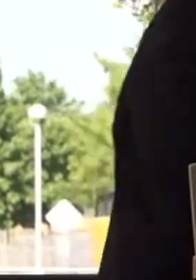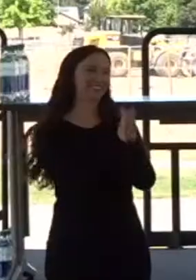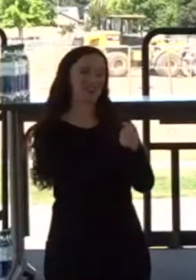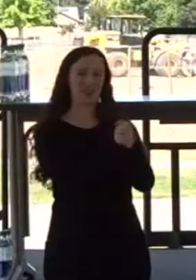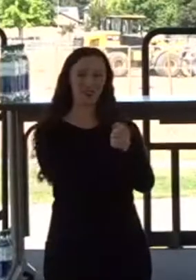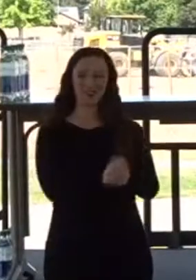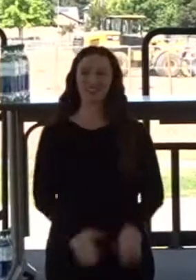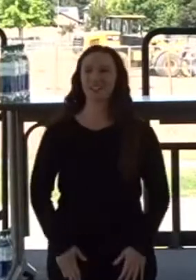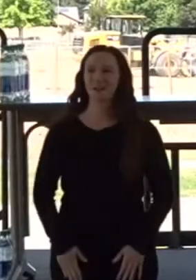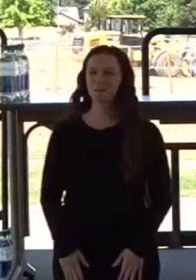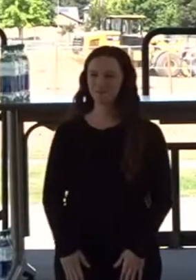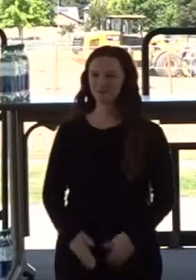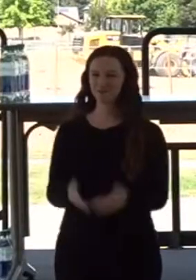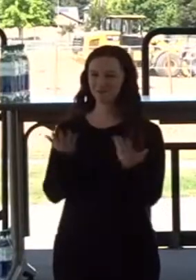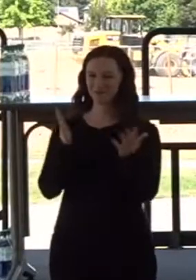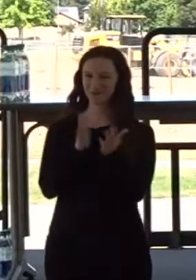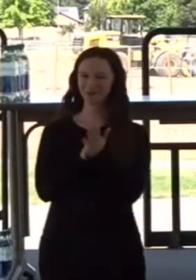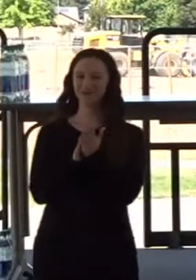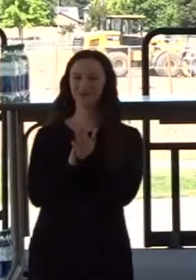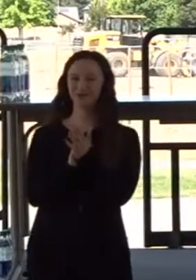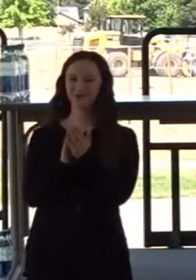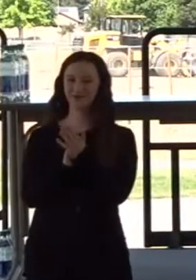congratulations.